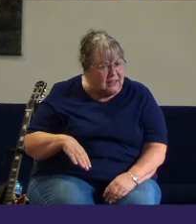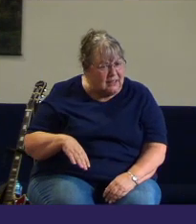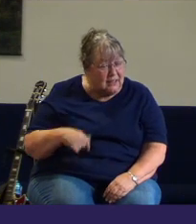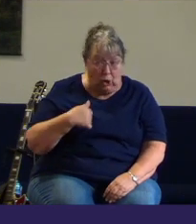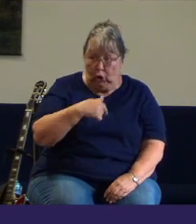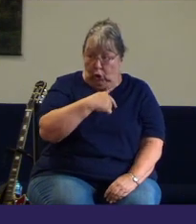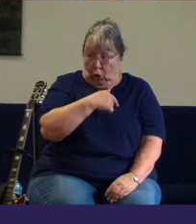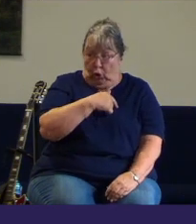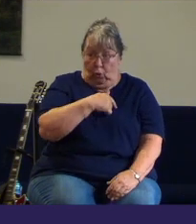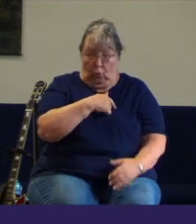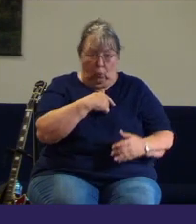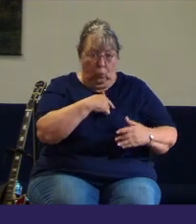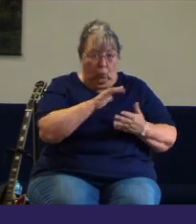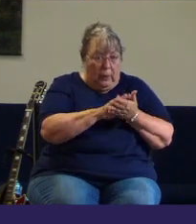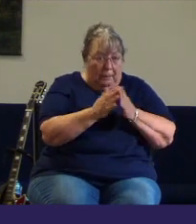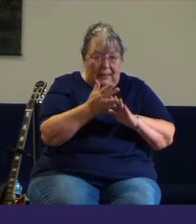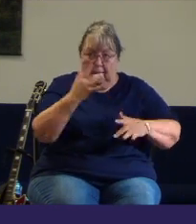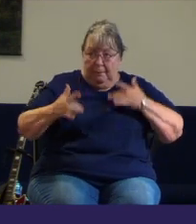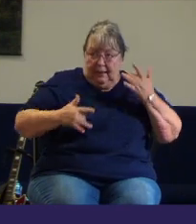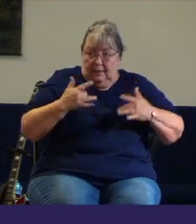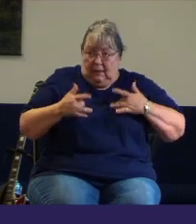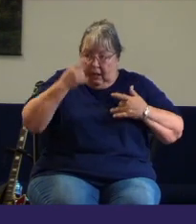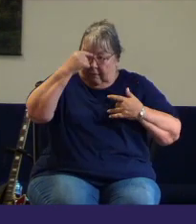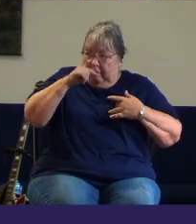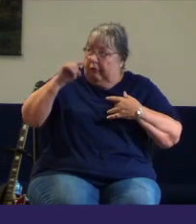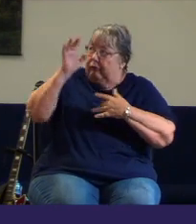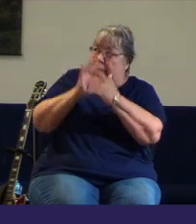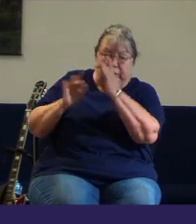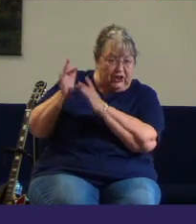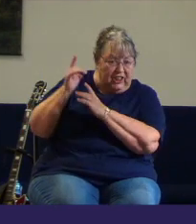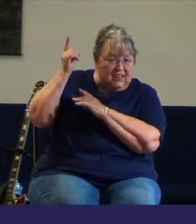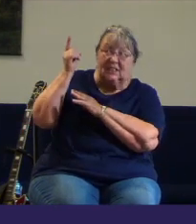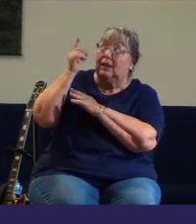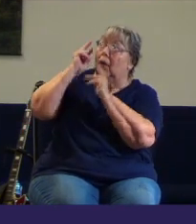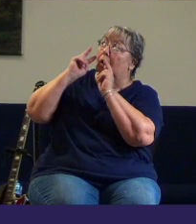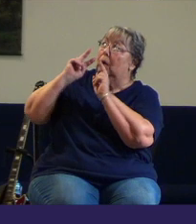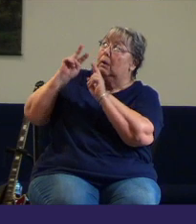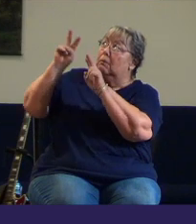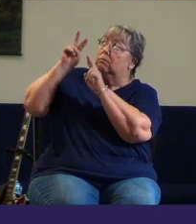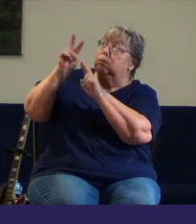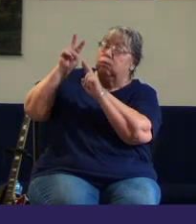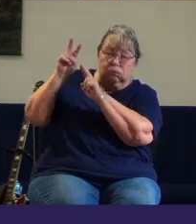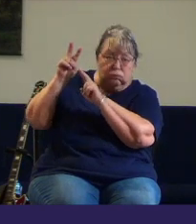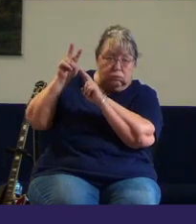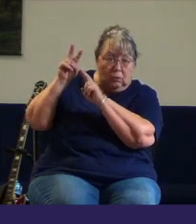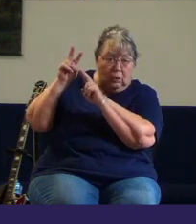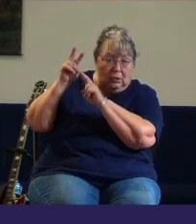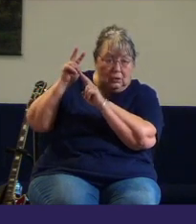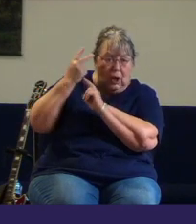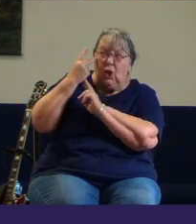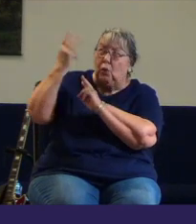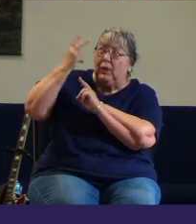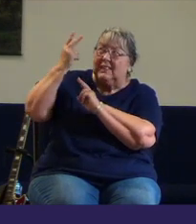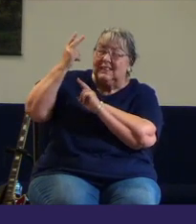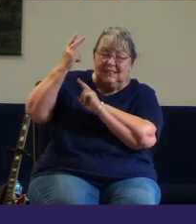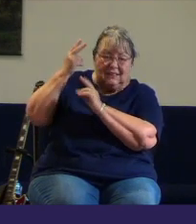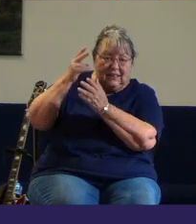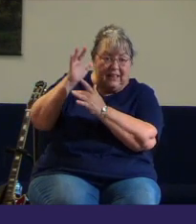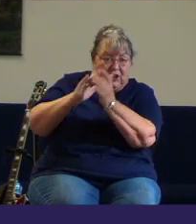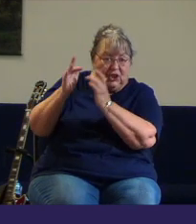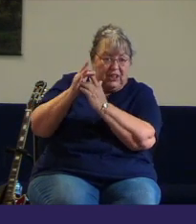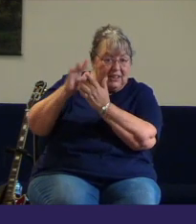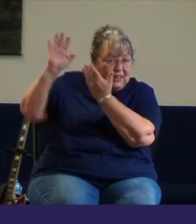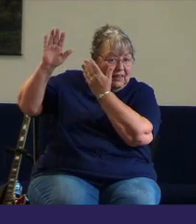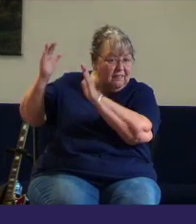get as excited for Jesus? When we gaze into his holiness, when we see Jesus face to face,